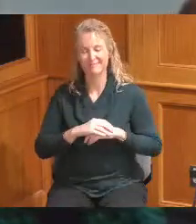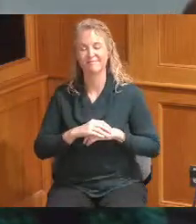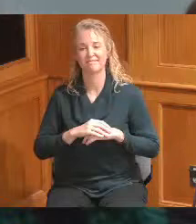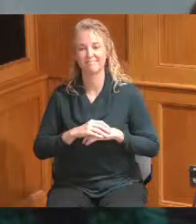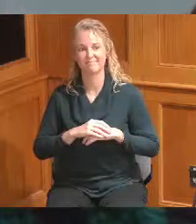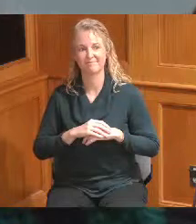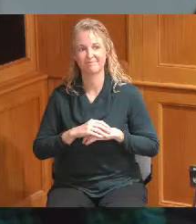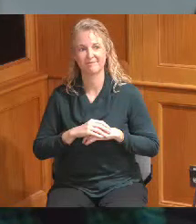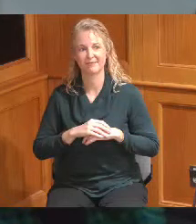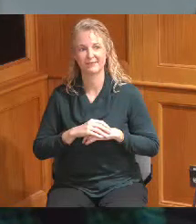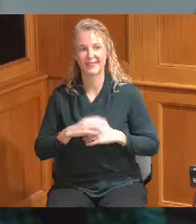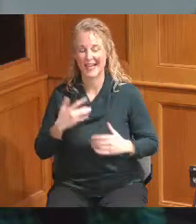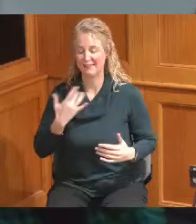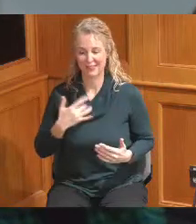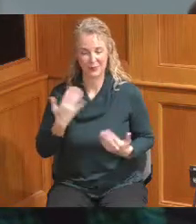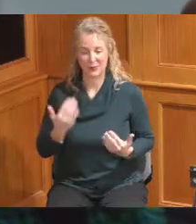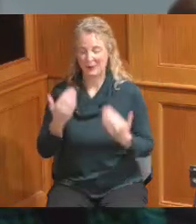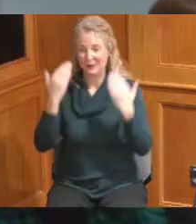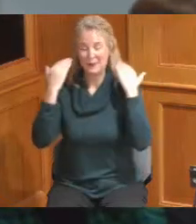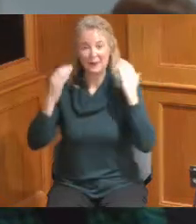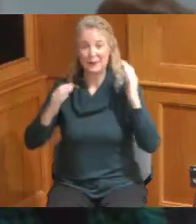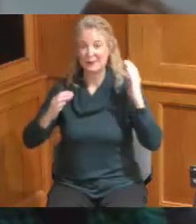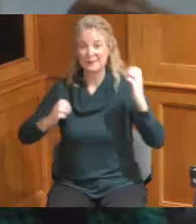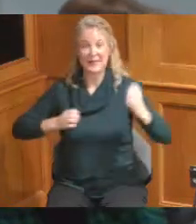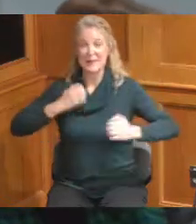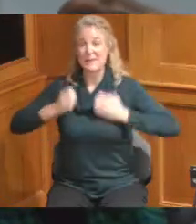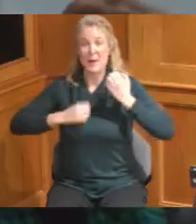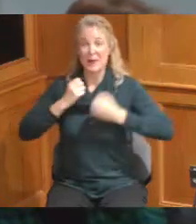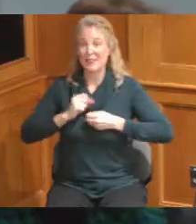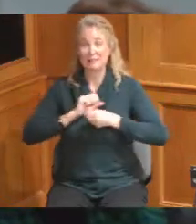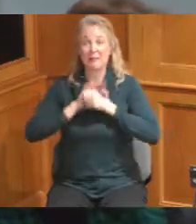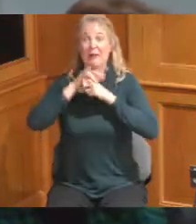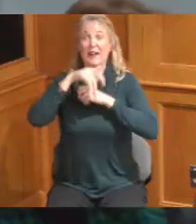Actually, it's overwhelming, you know.